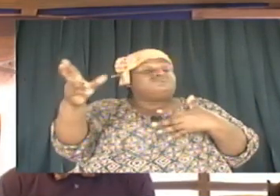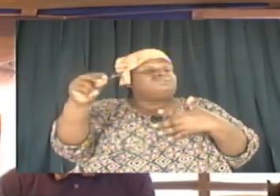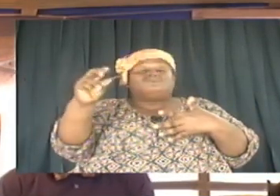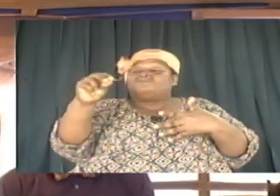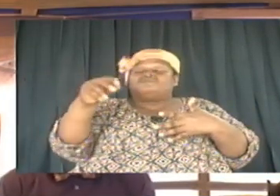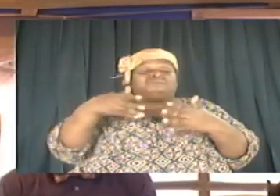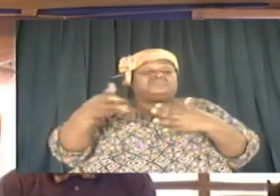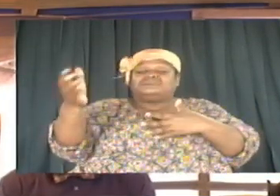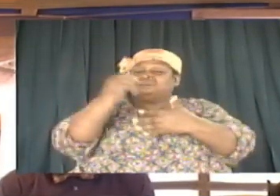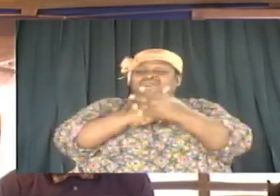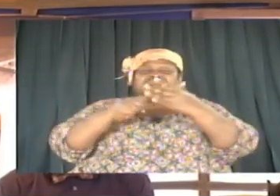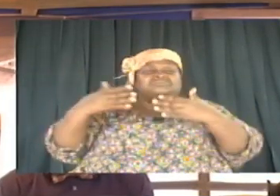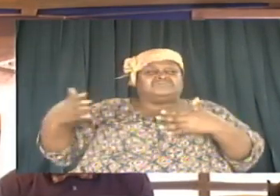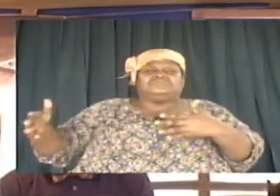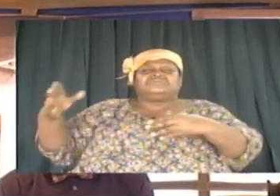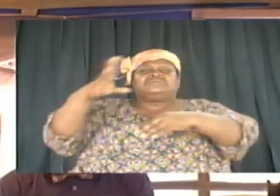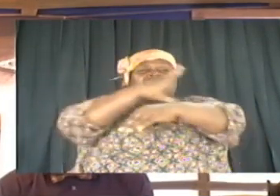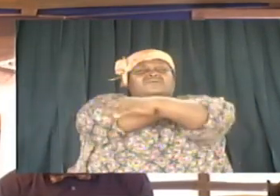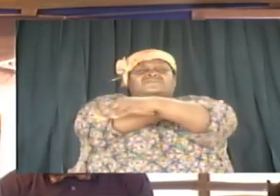this experience.